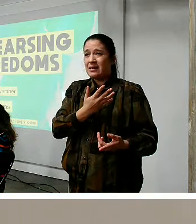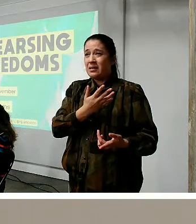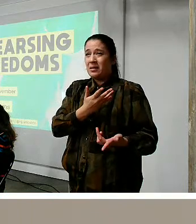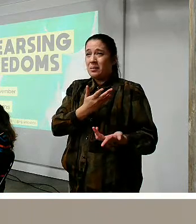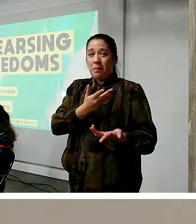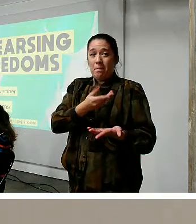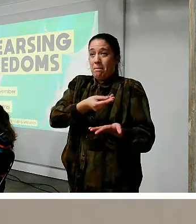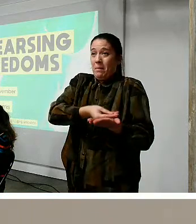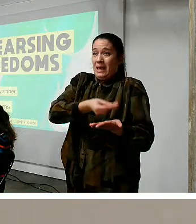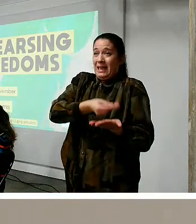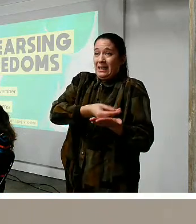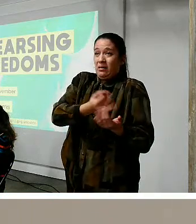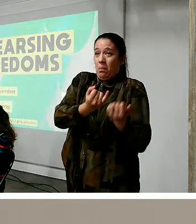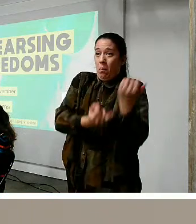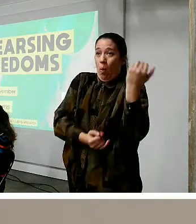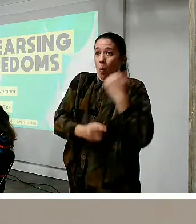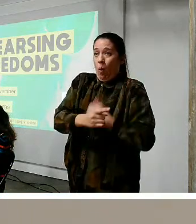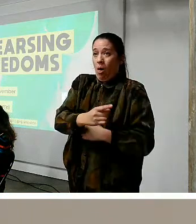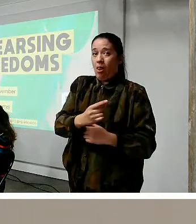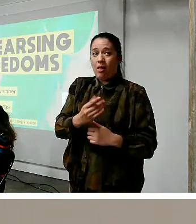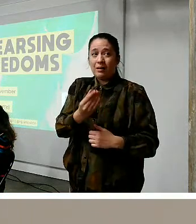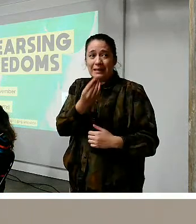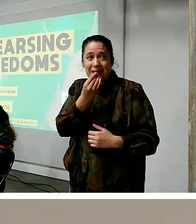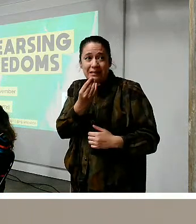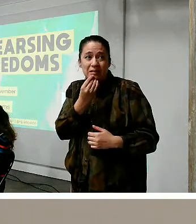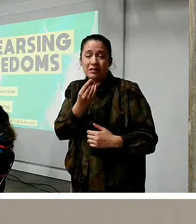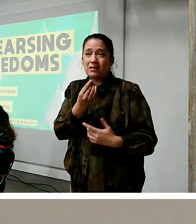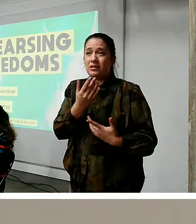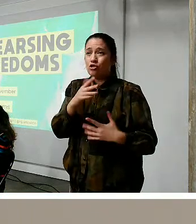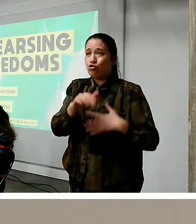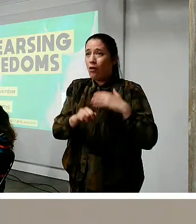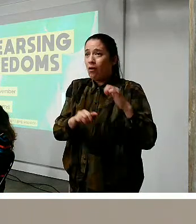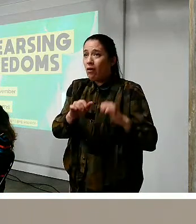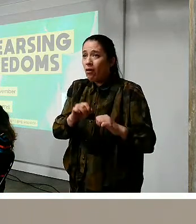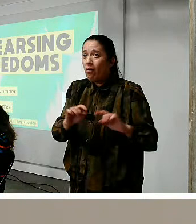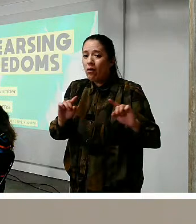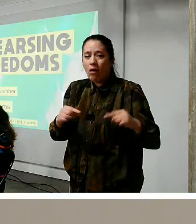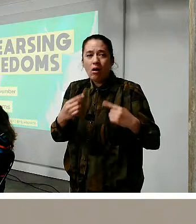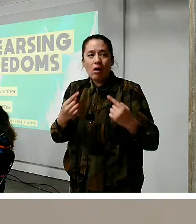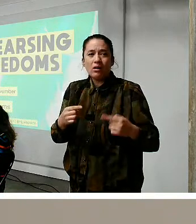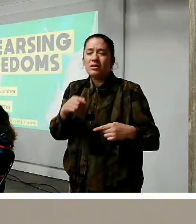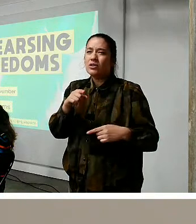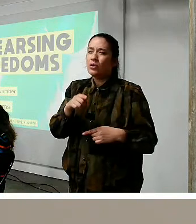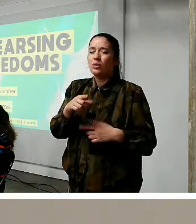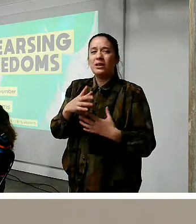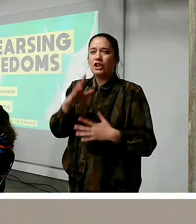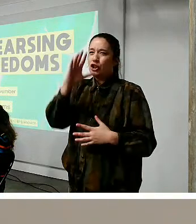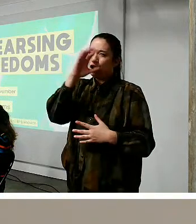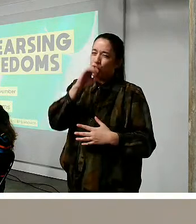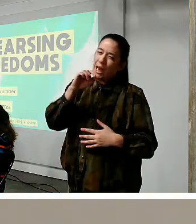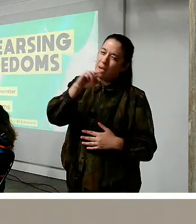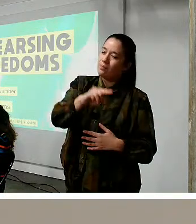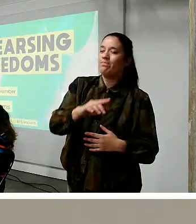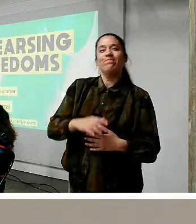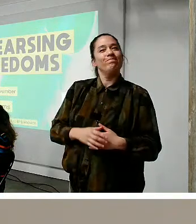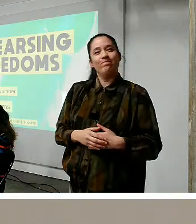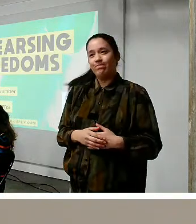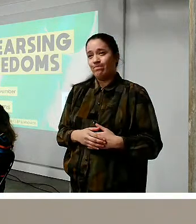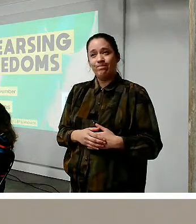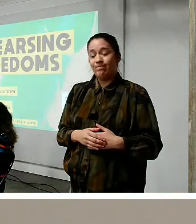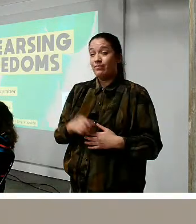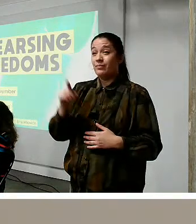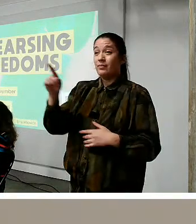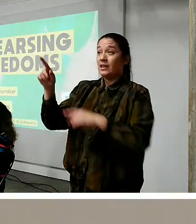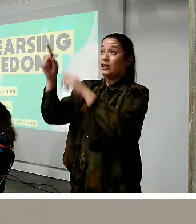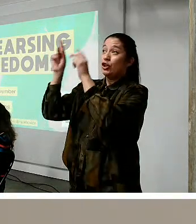but and turning that shame on people rather than on the very structures that are supposed to